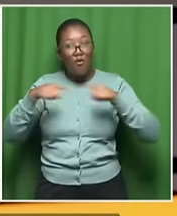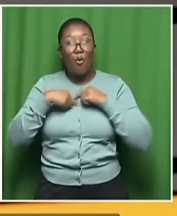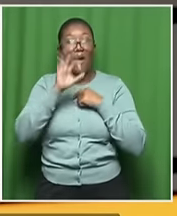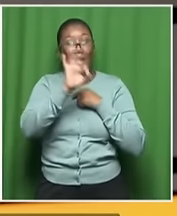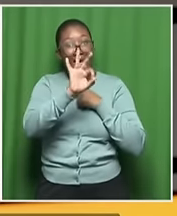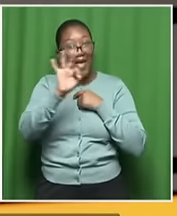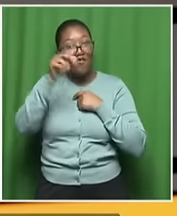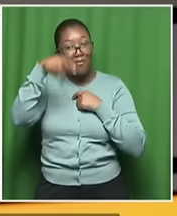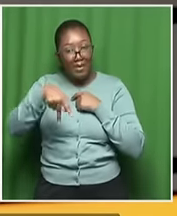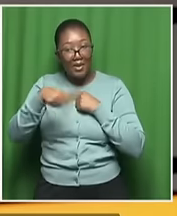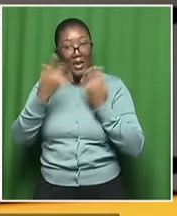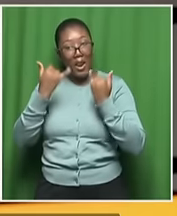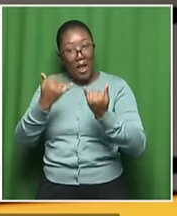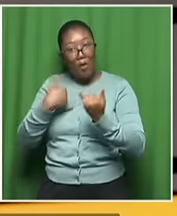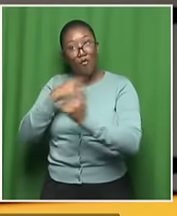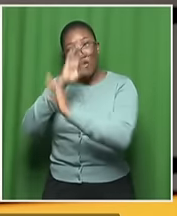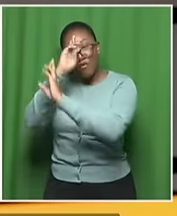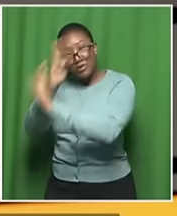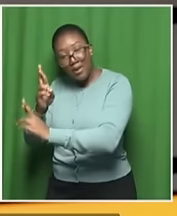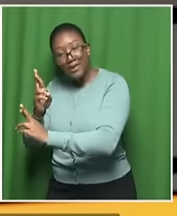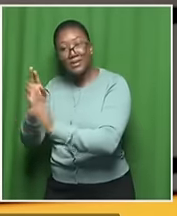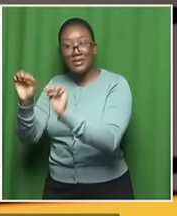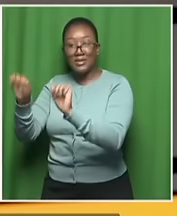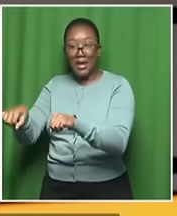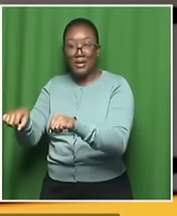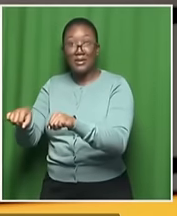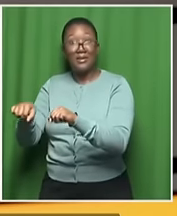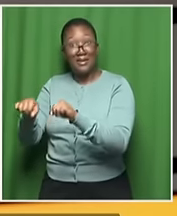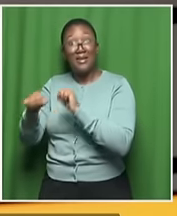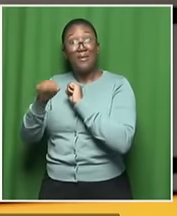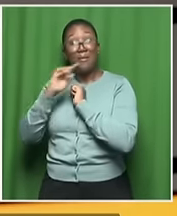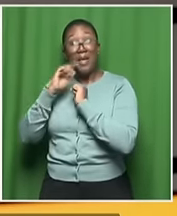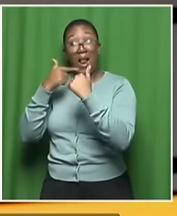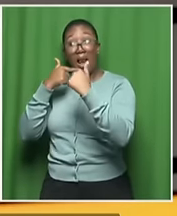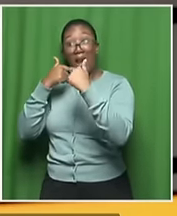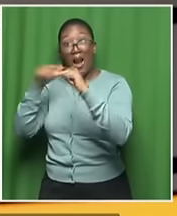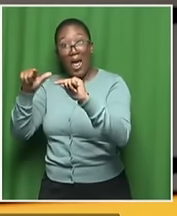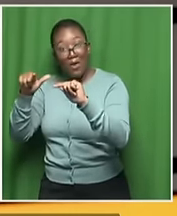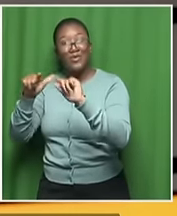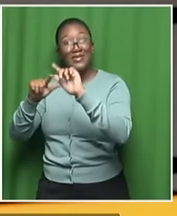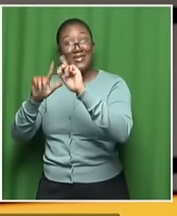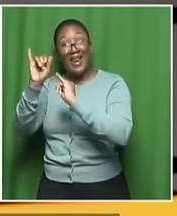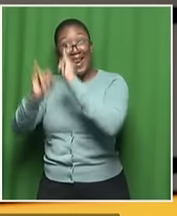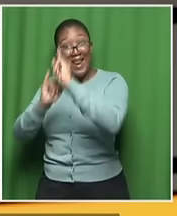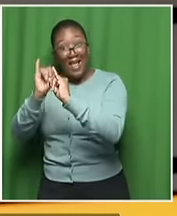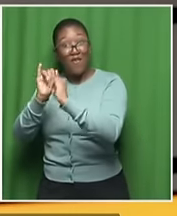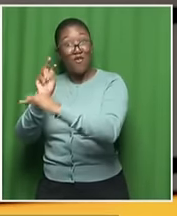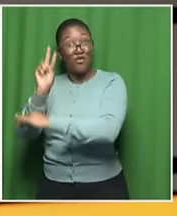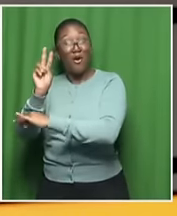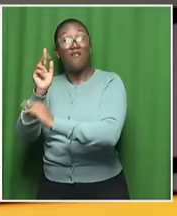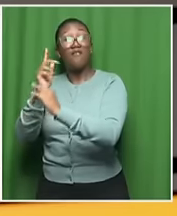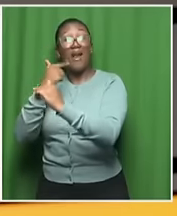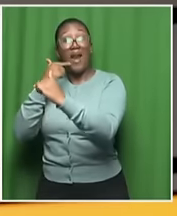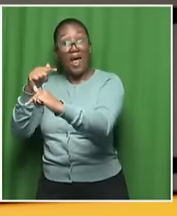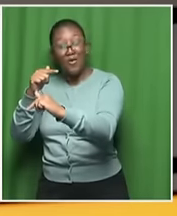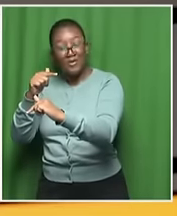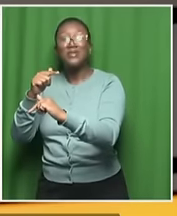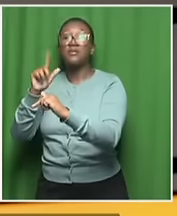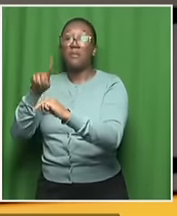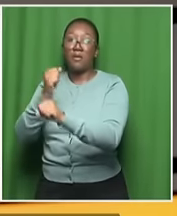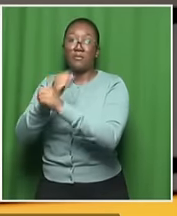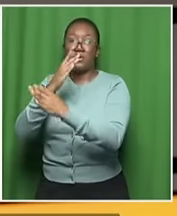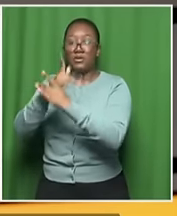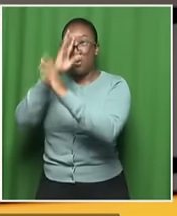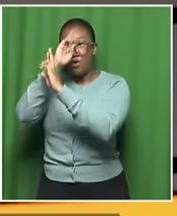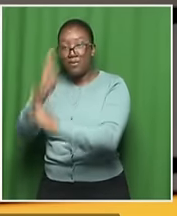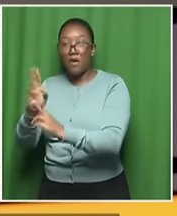respect, will ensure that all the languages will be respected. All